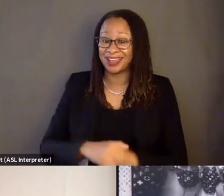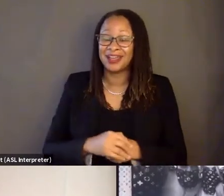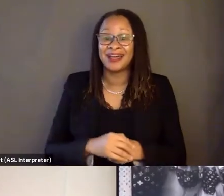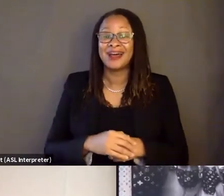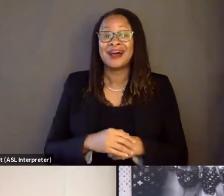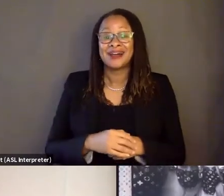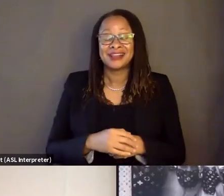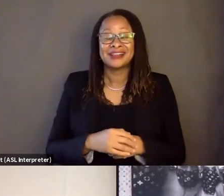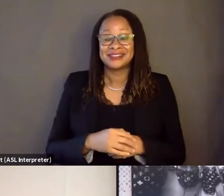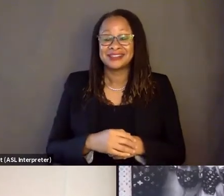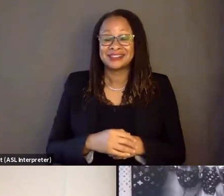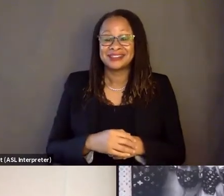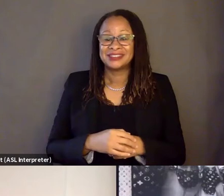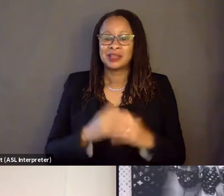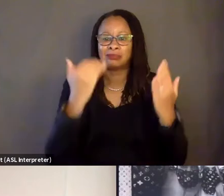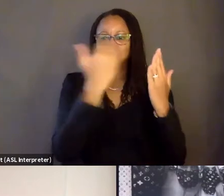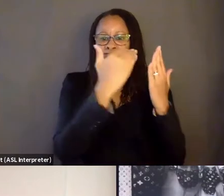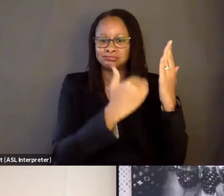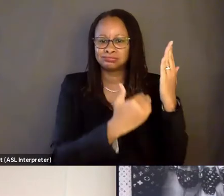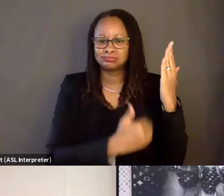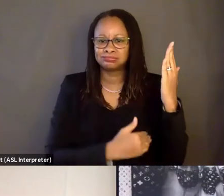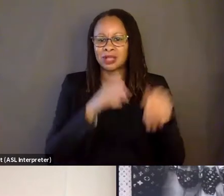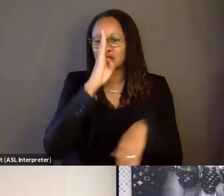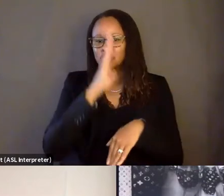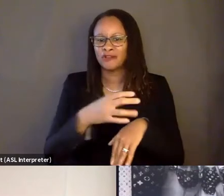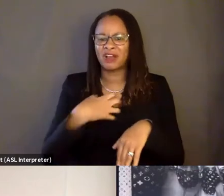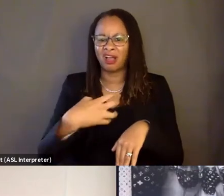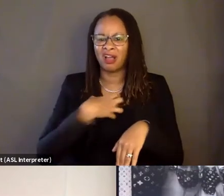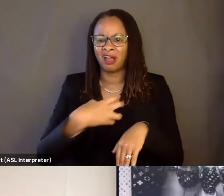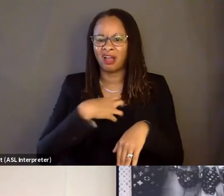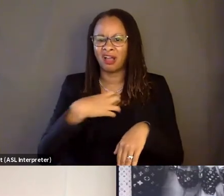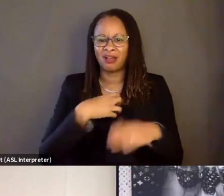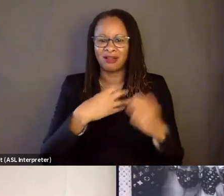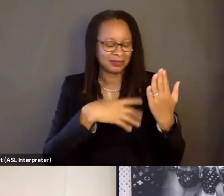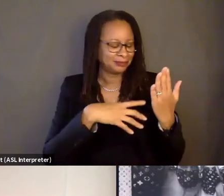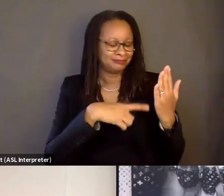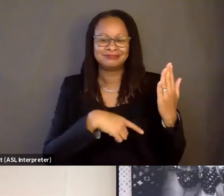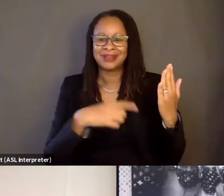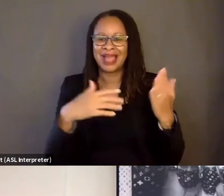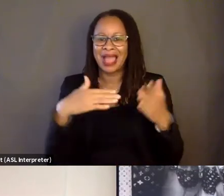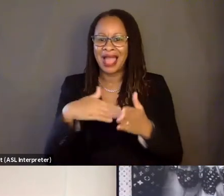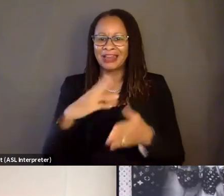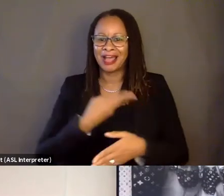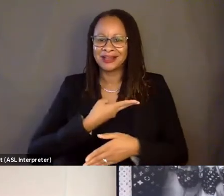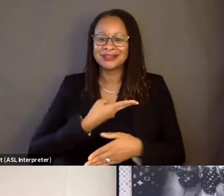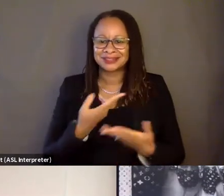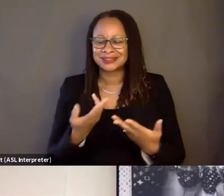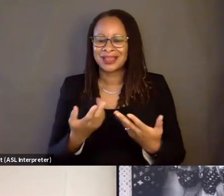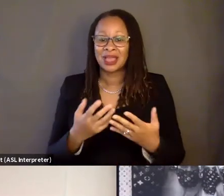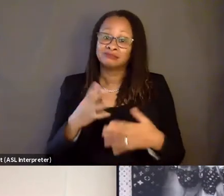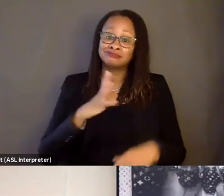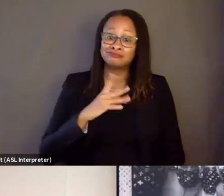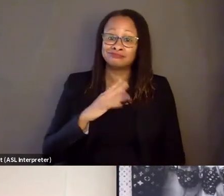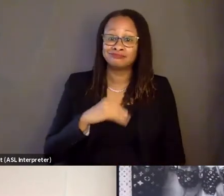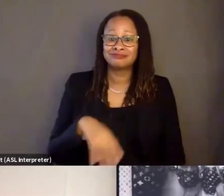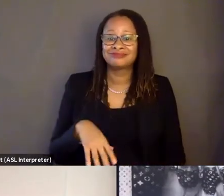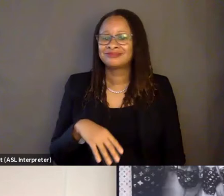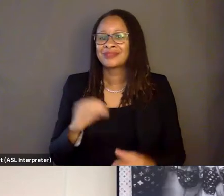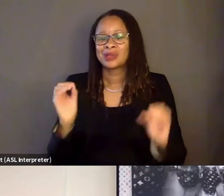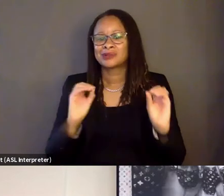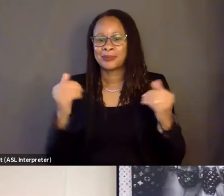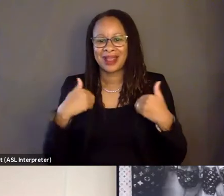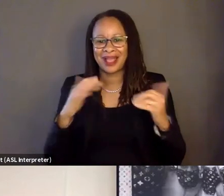the laundry list of conservative grievances, you know, at us, which is fine. You know, nobody